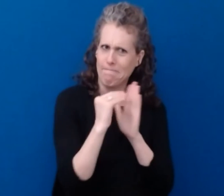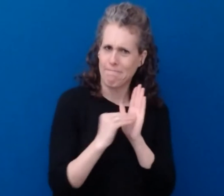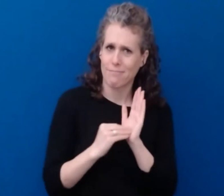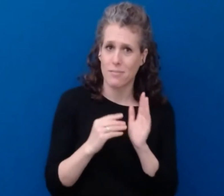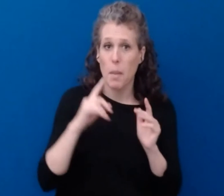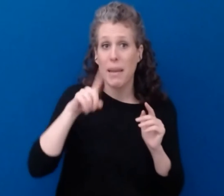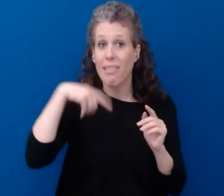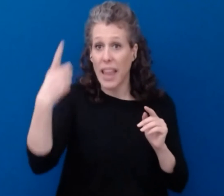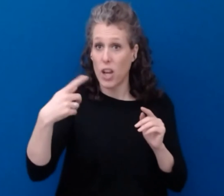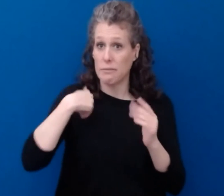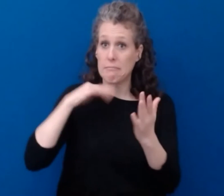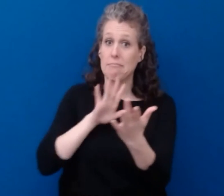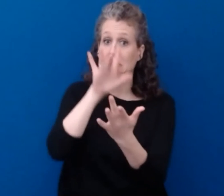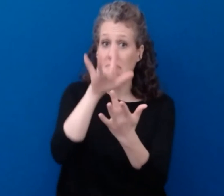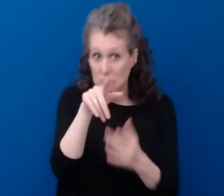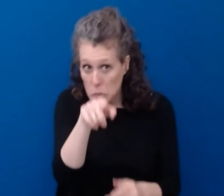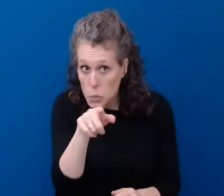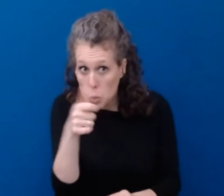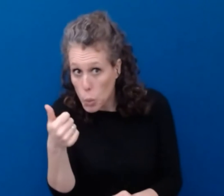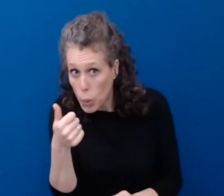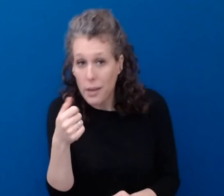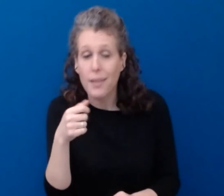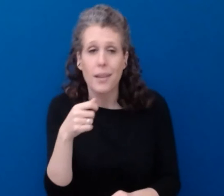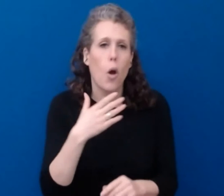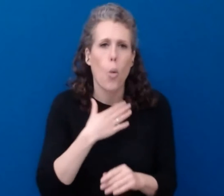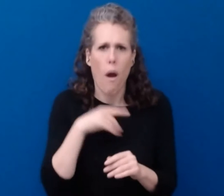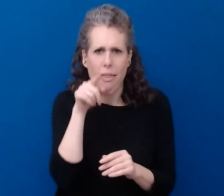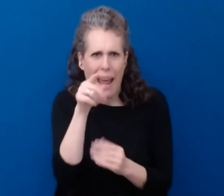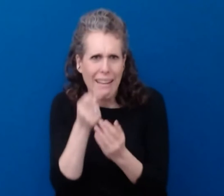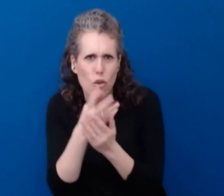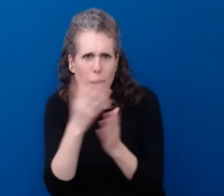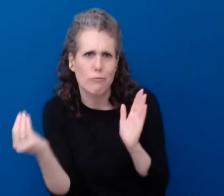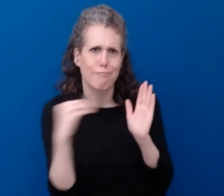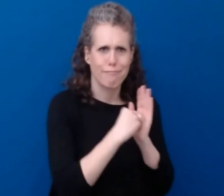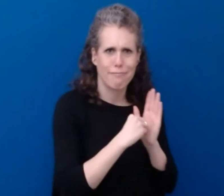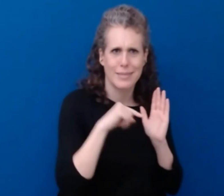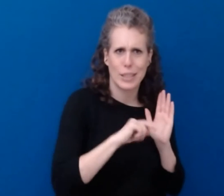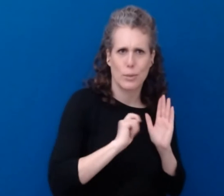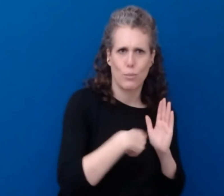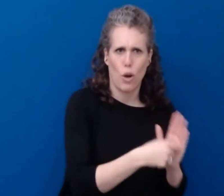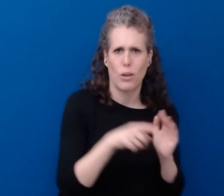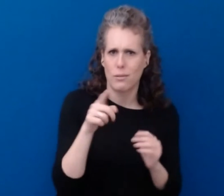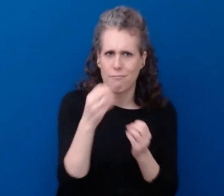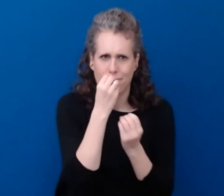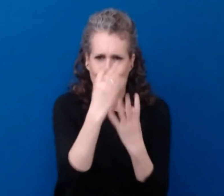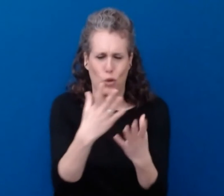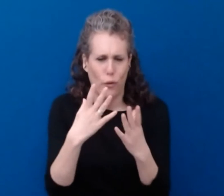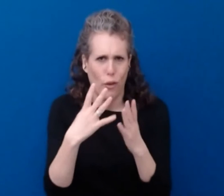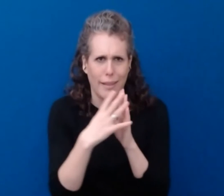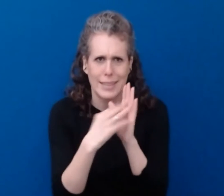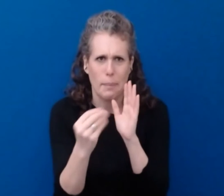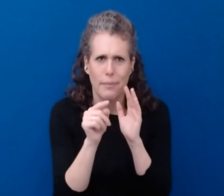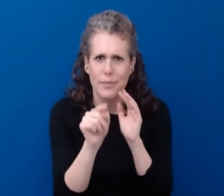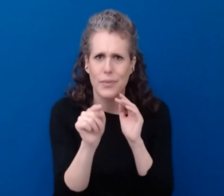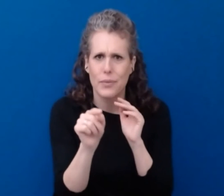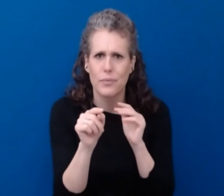you later on, it would be interesting to have just a short piece of that in the project, because I think it's such a live example and something, and it's really good